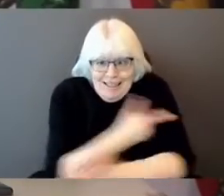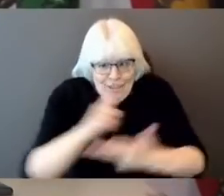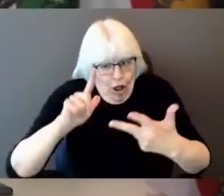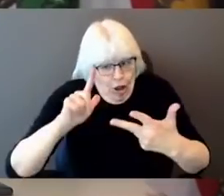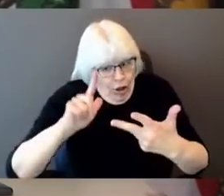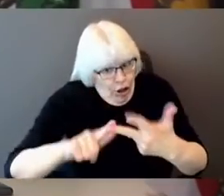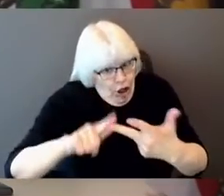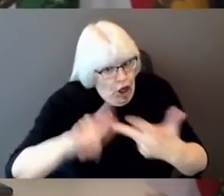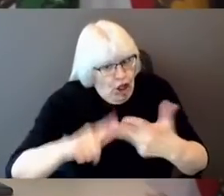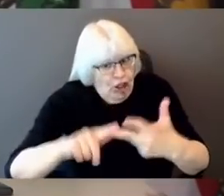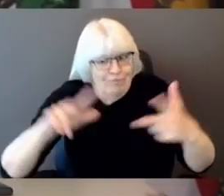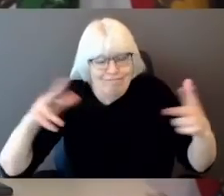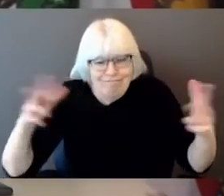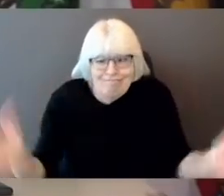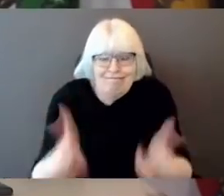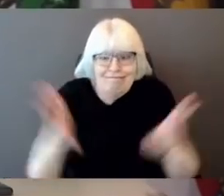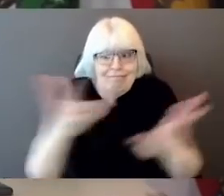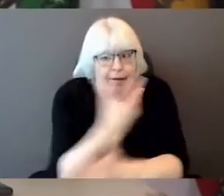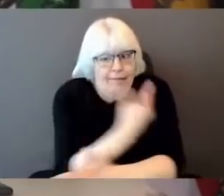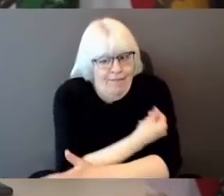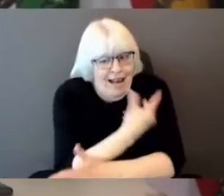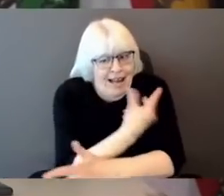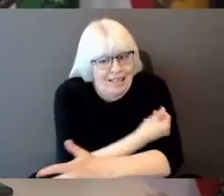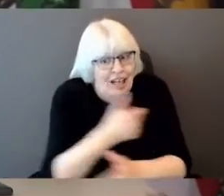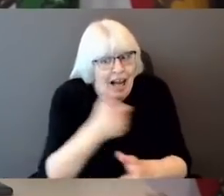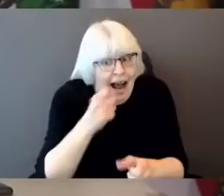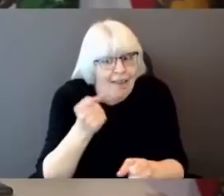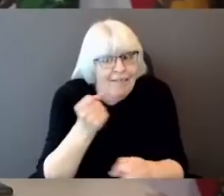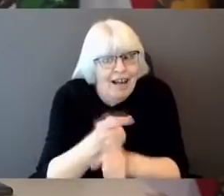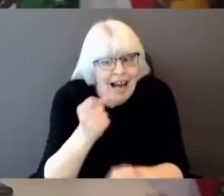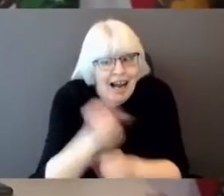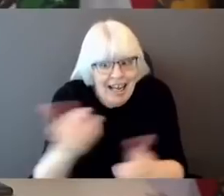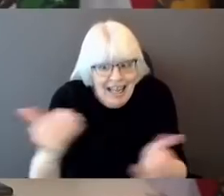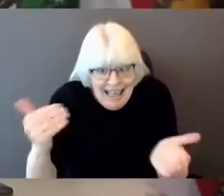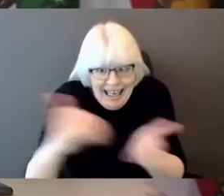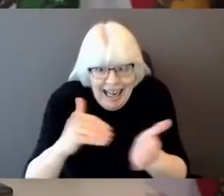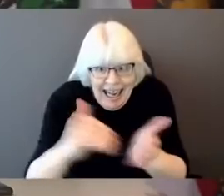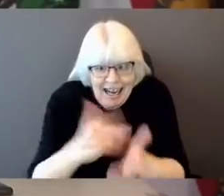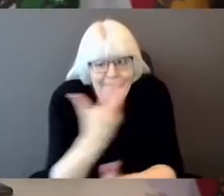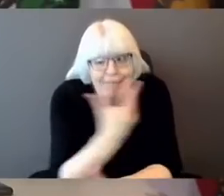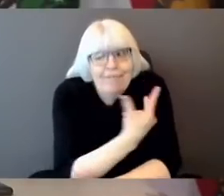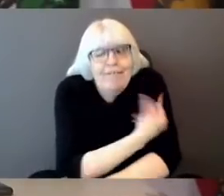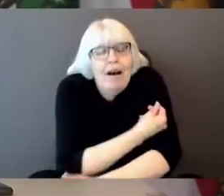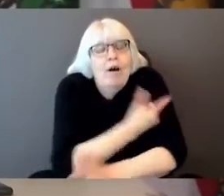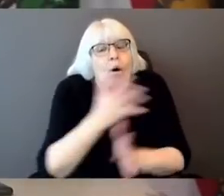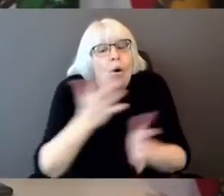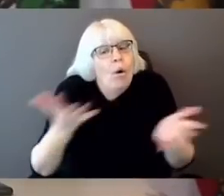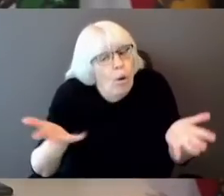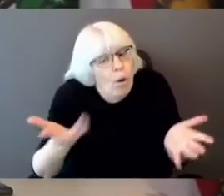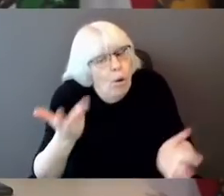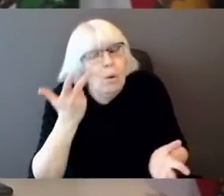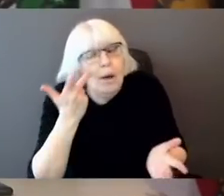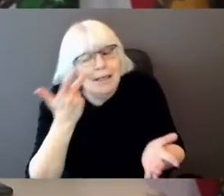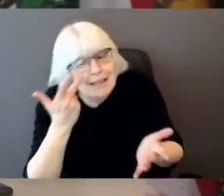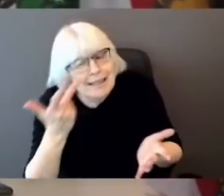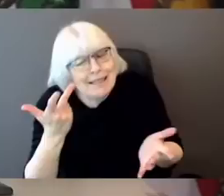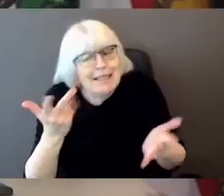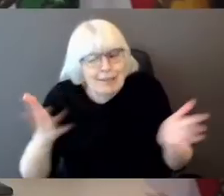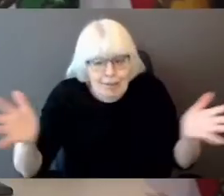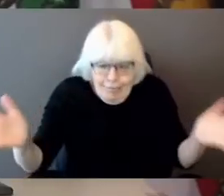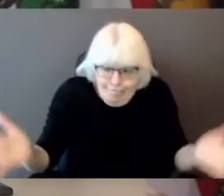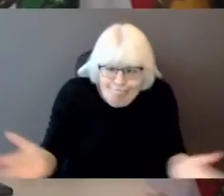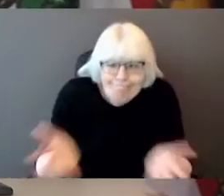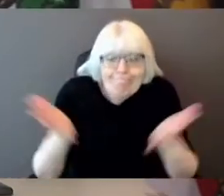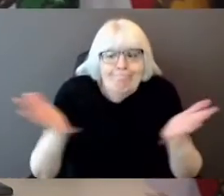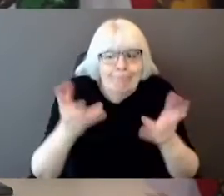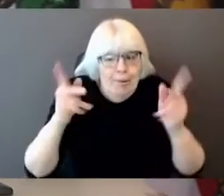will continue to recommend that individuals be mindful and careful with personal masking and other measures. And there are likely to